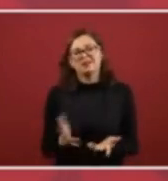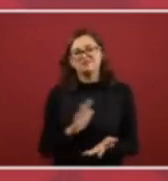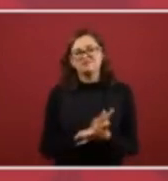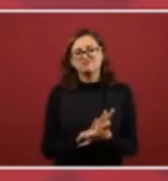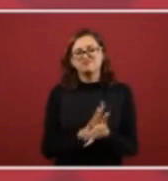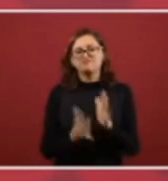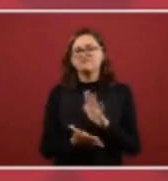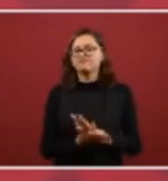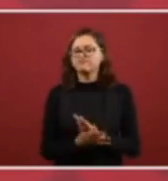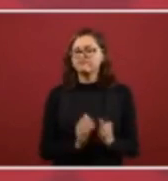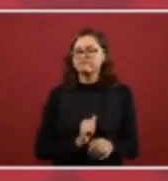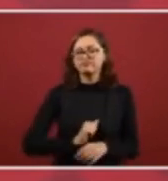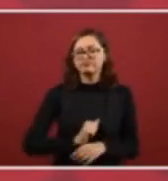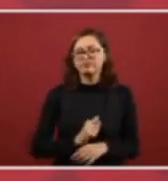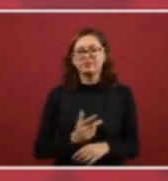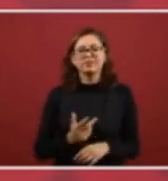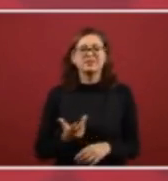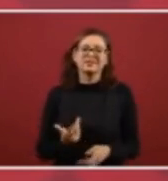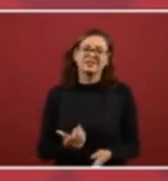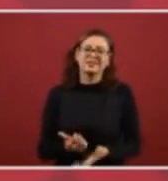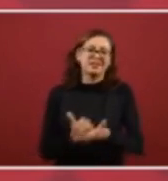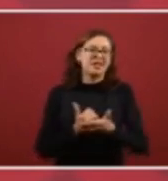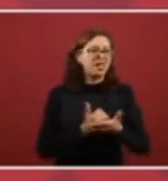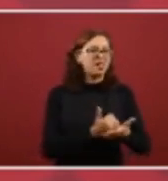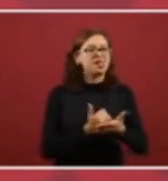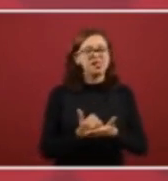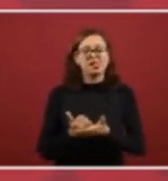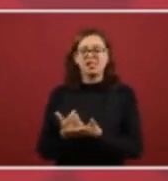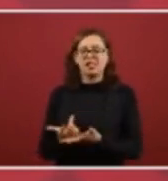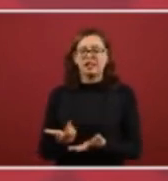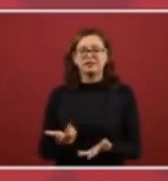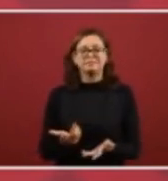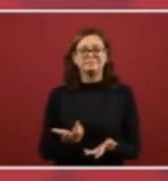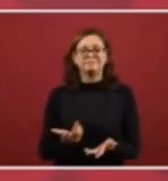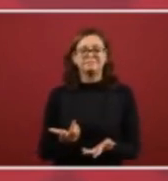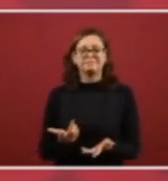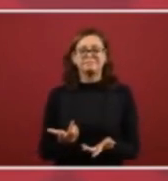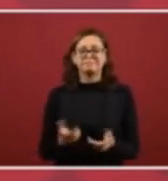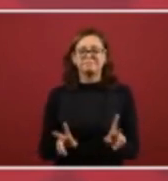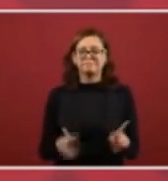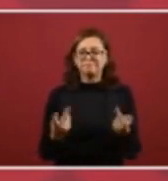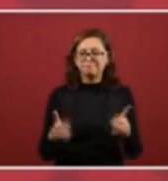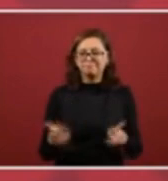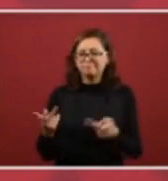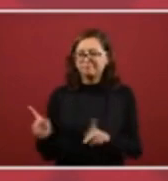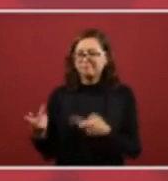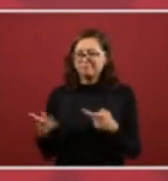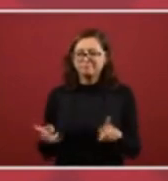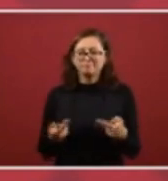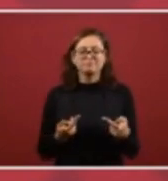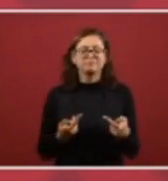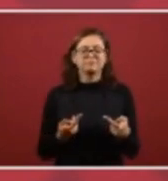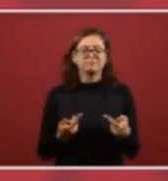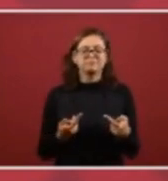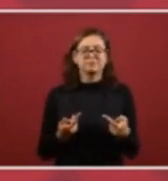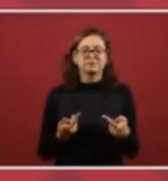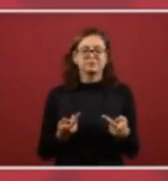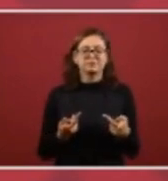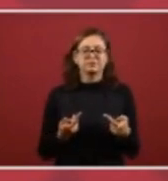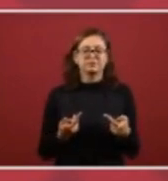With trafficking influence. Con la especulación y venta de